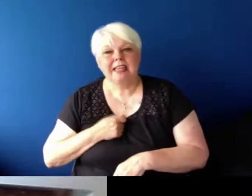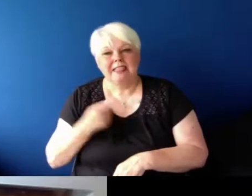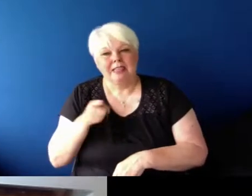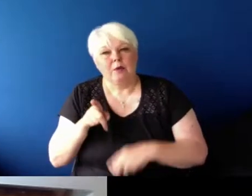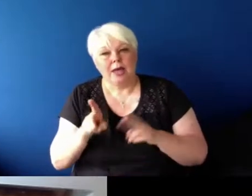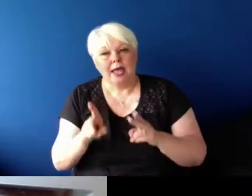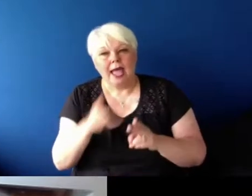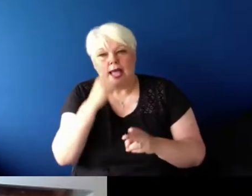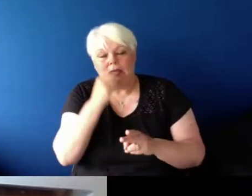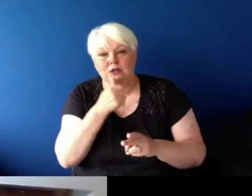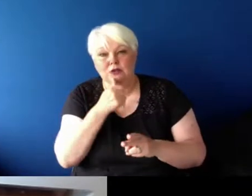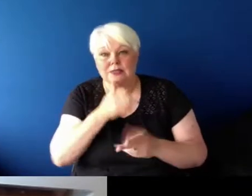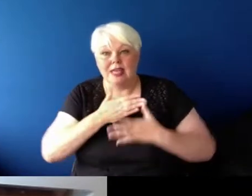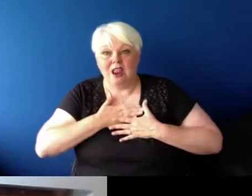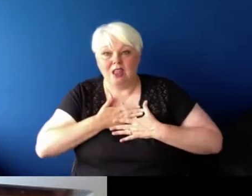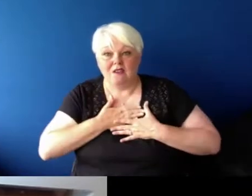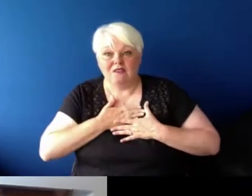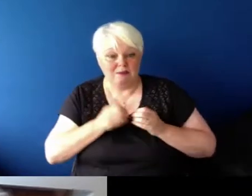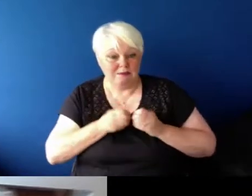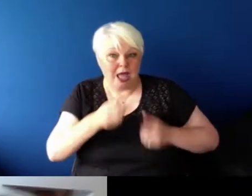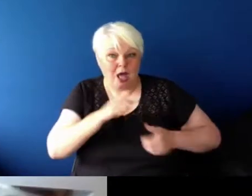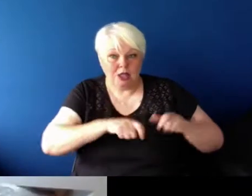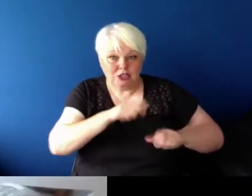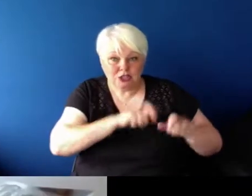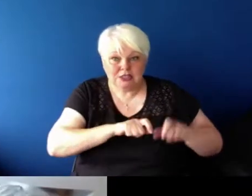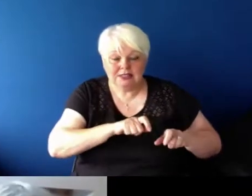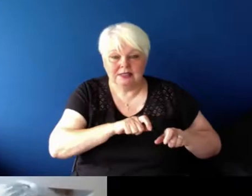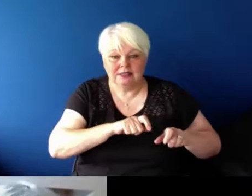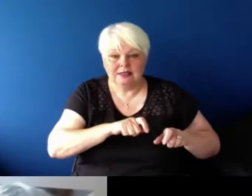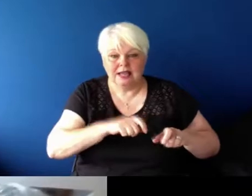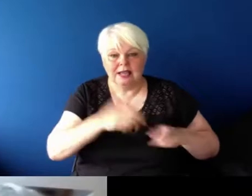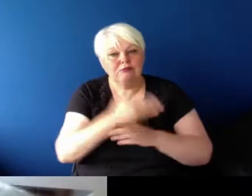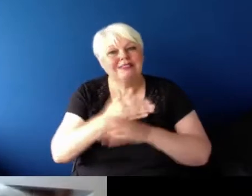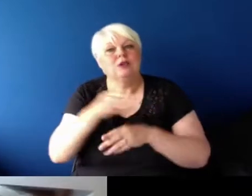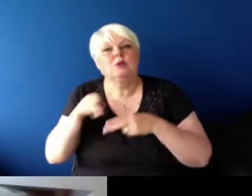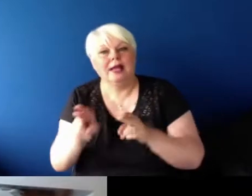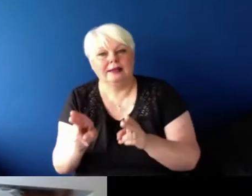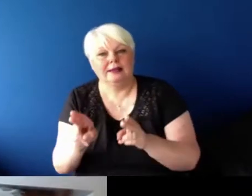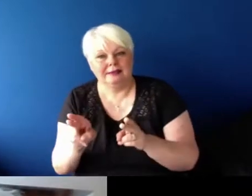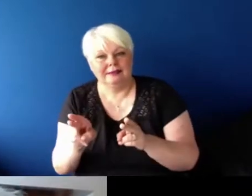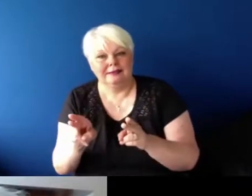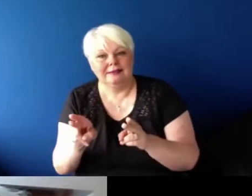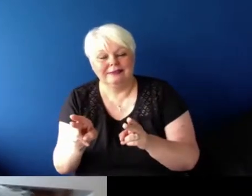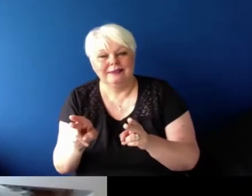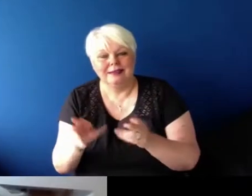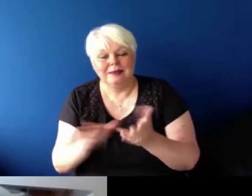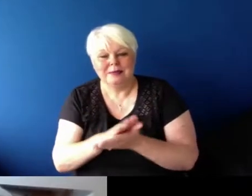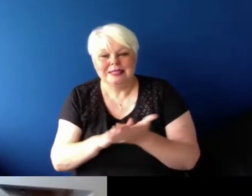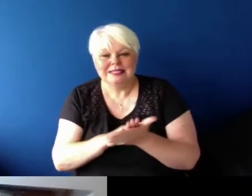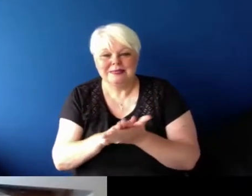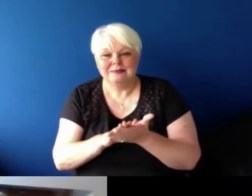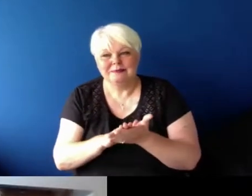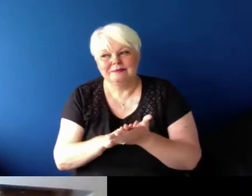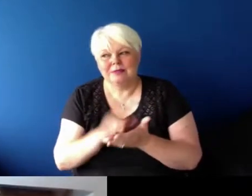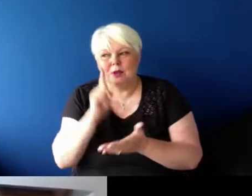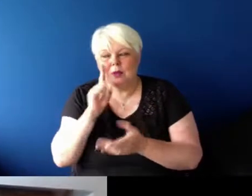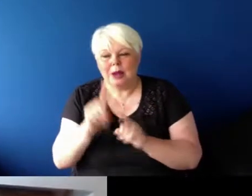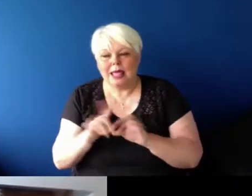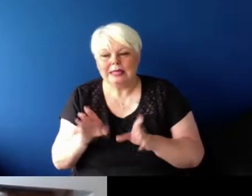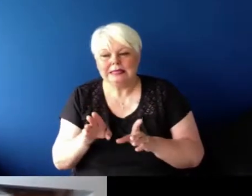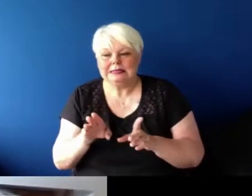way of using that love for biology in a way that was possible, in a practical way. So it looks like a bit of a